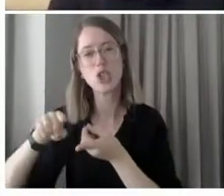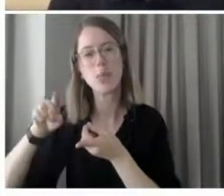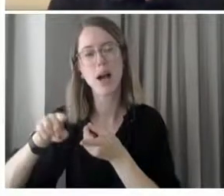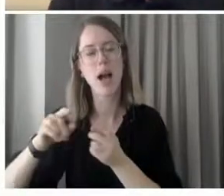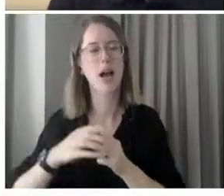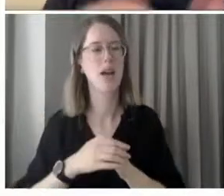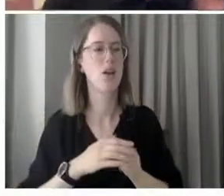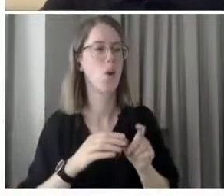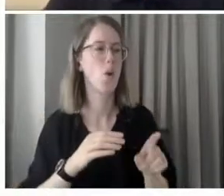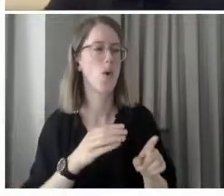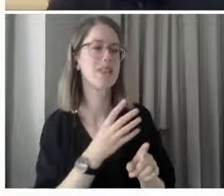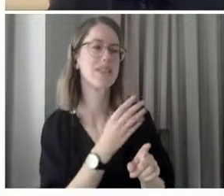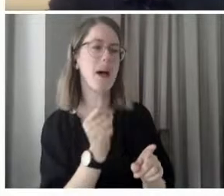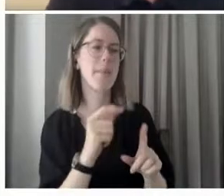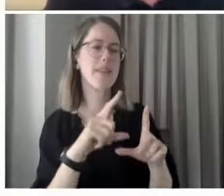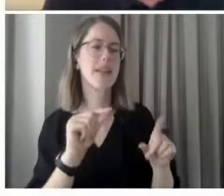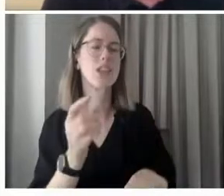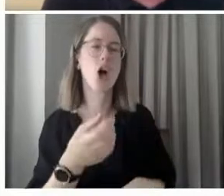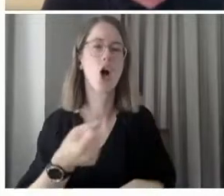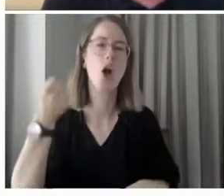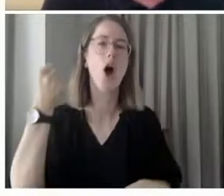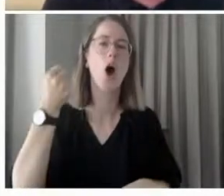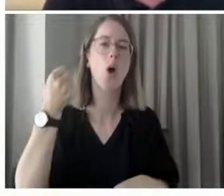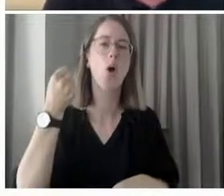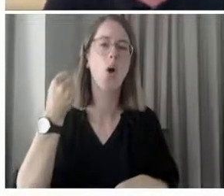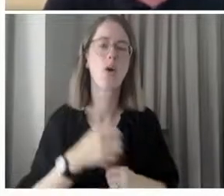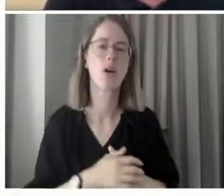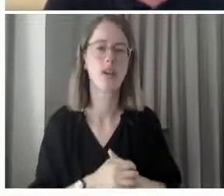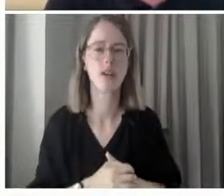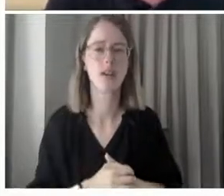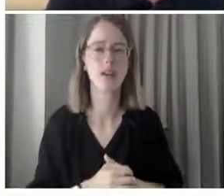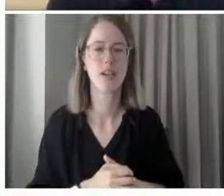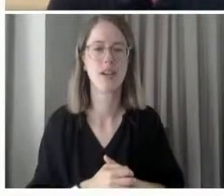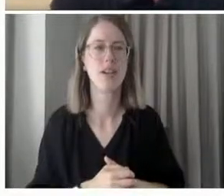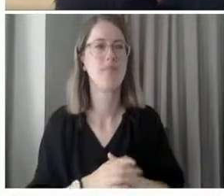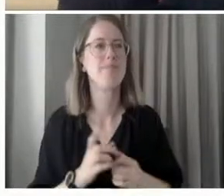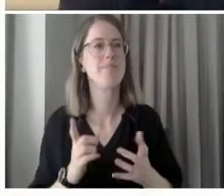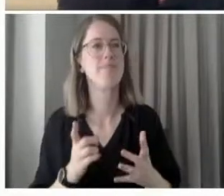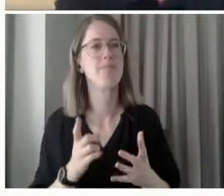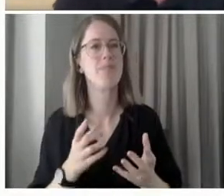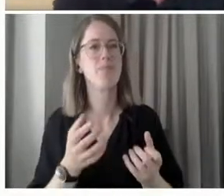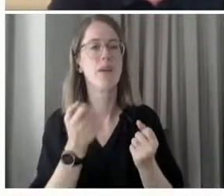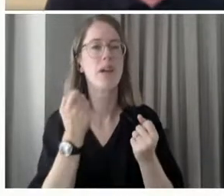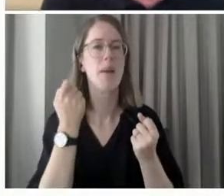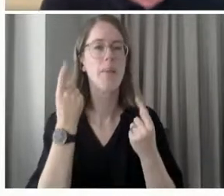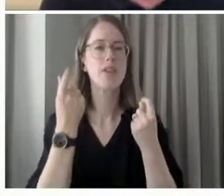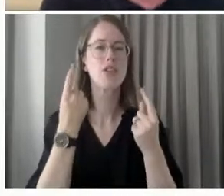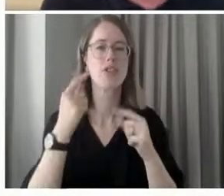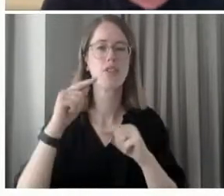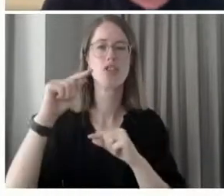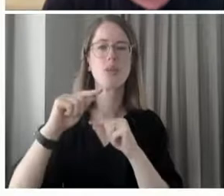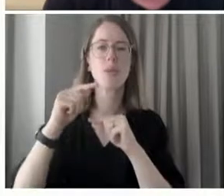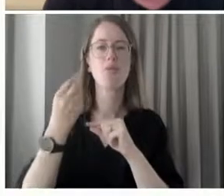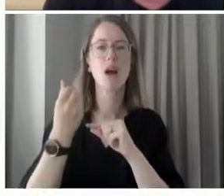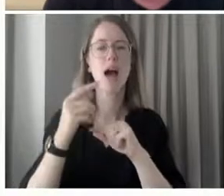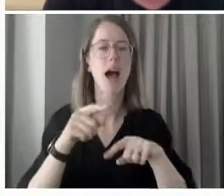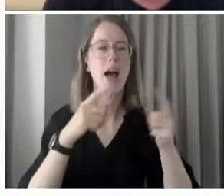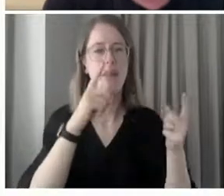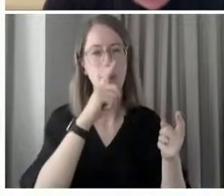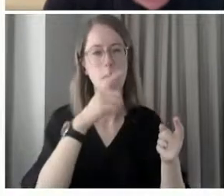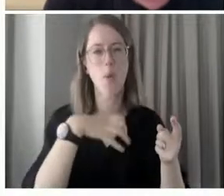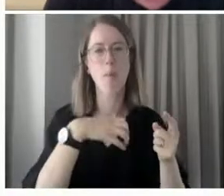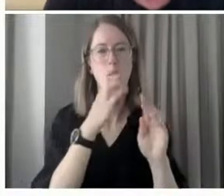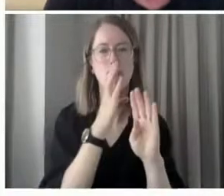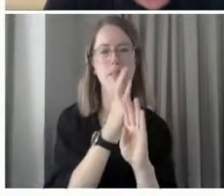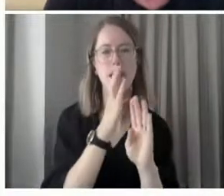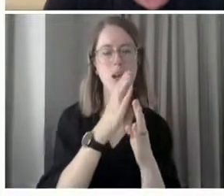of tickets on standby, or those kinds of things. They are bringing in some imaginative concessionary prices. Other people are doing it more discreetly. They're